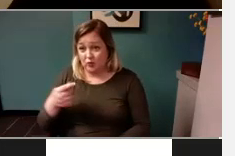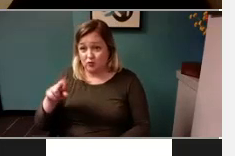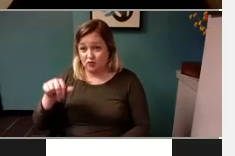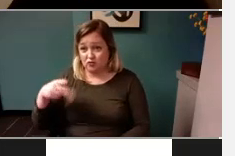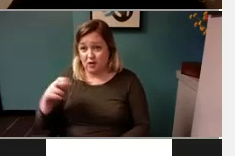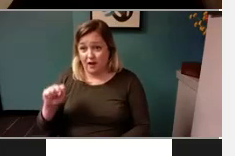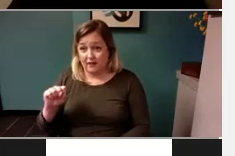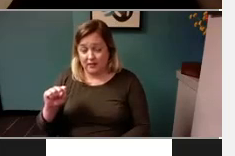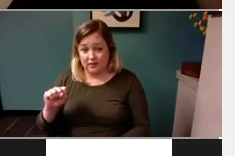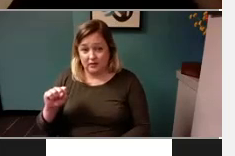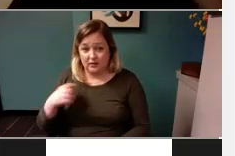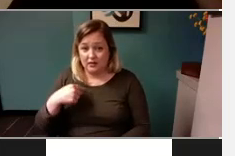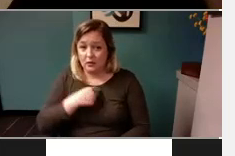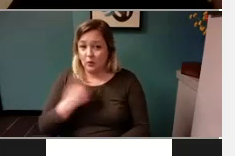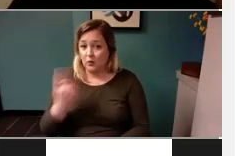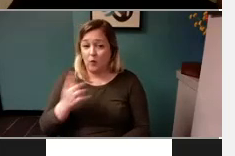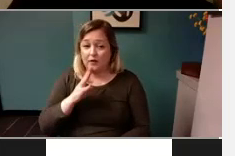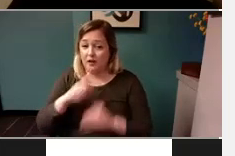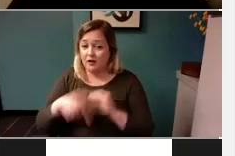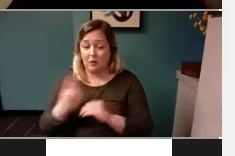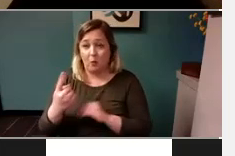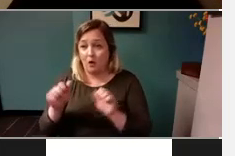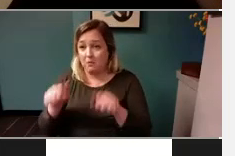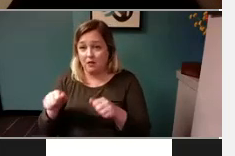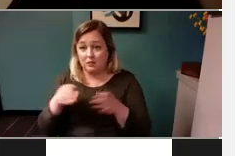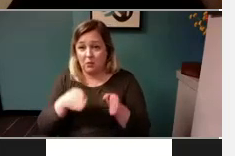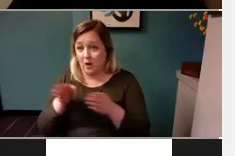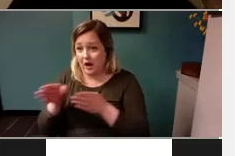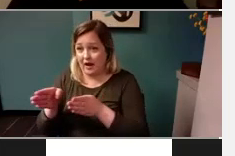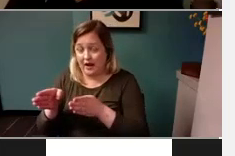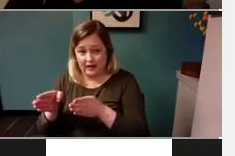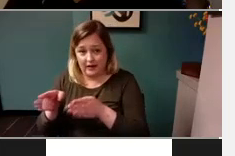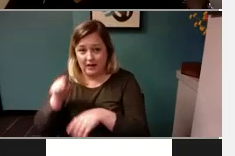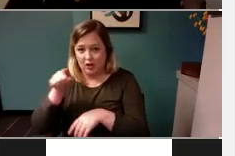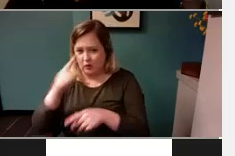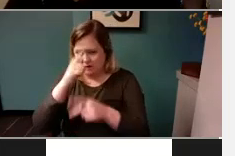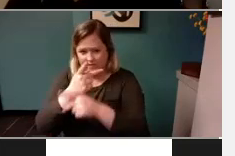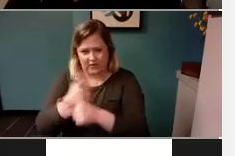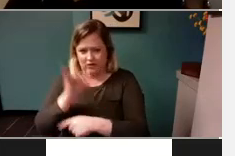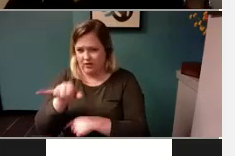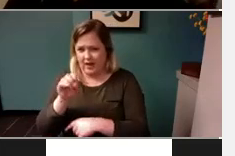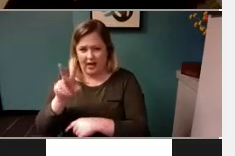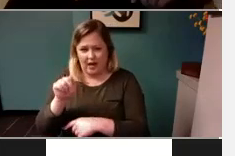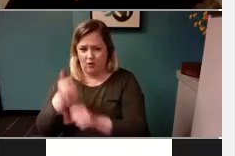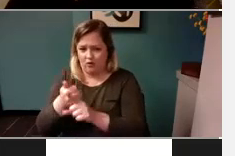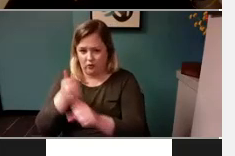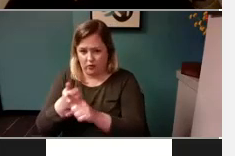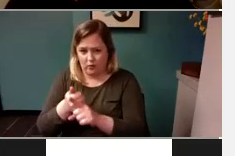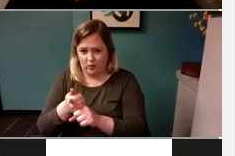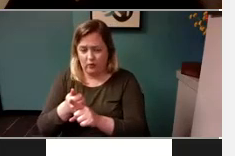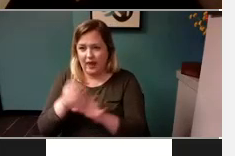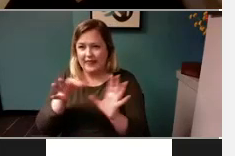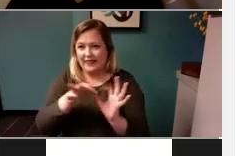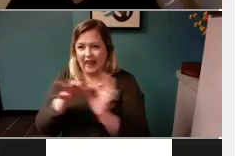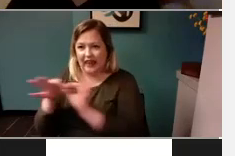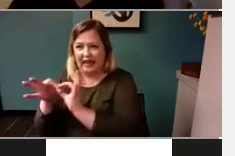about one possible way, that is to use a linked list, and you guys figured that out on your own. That is this particular part. And we are also going to